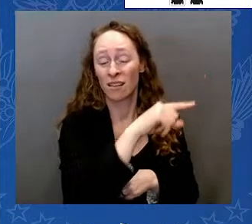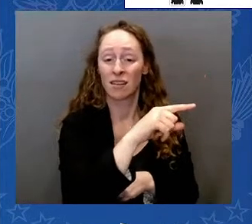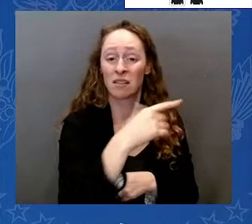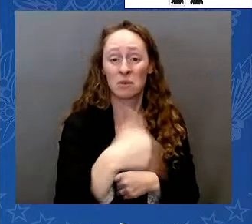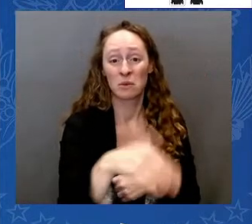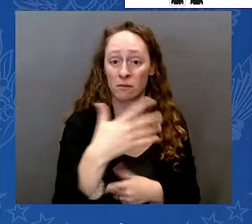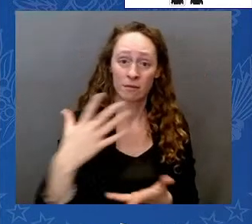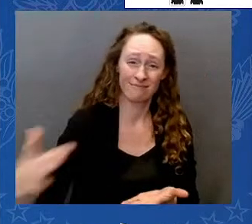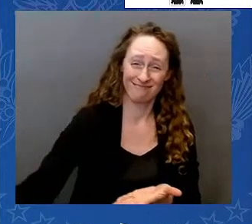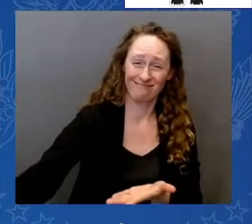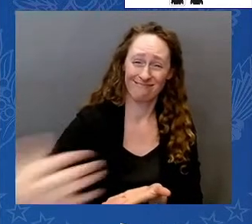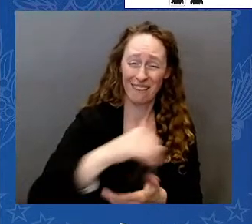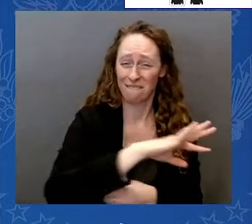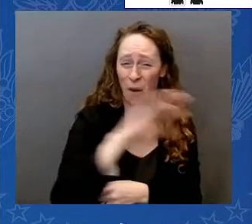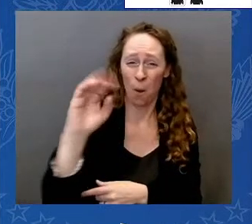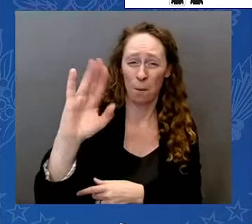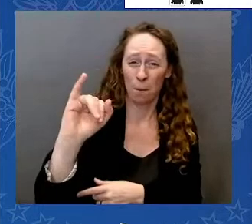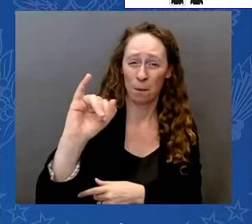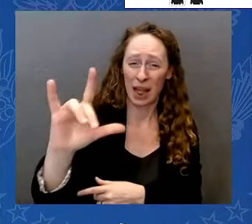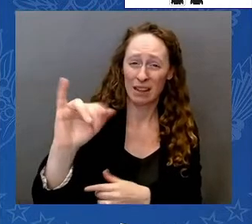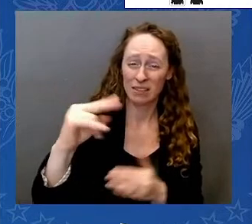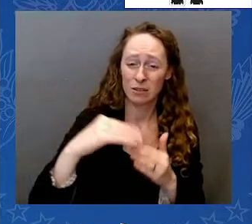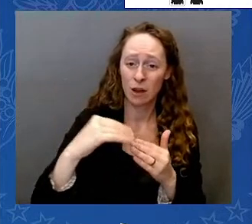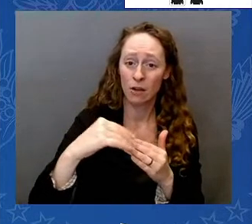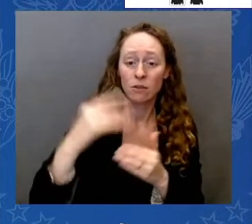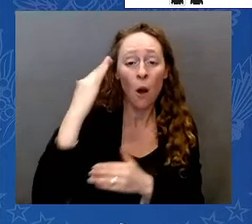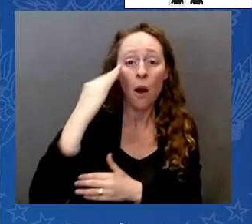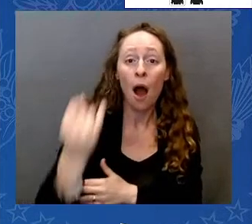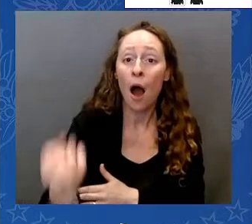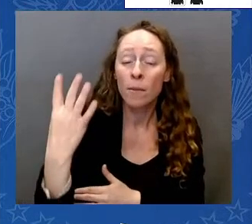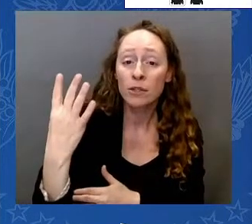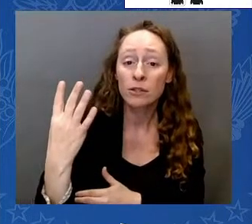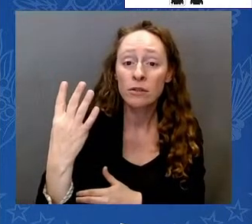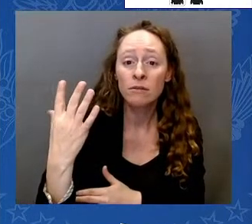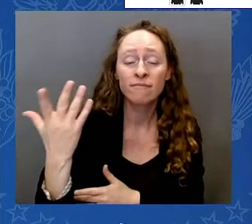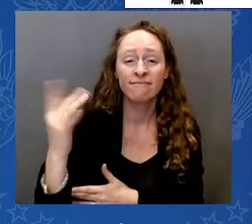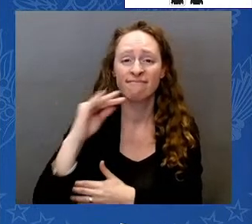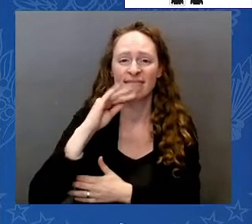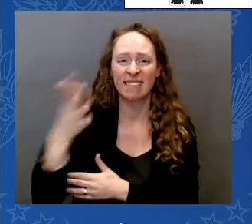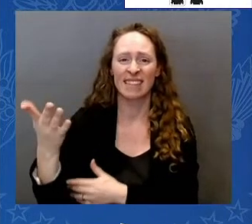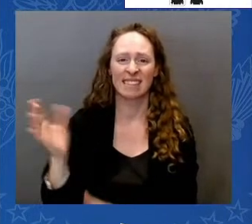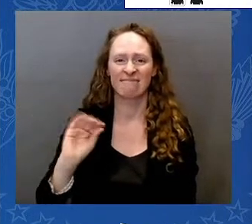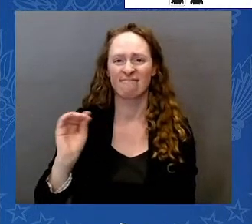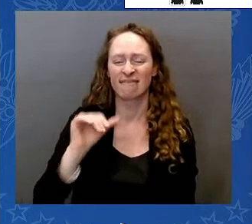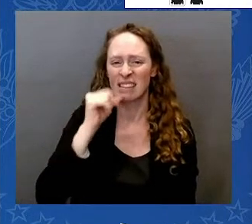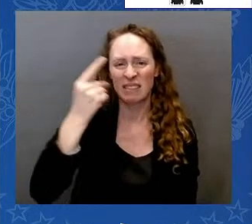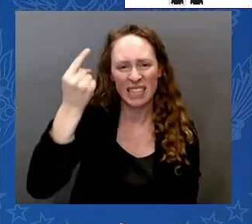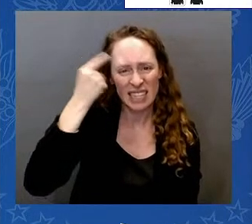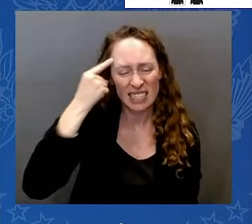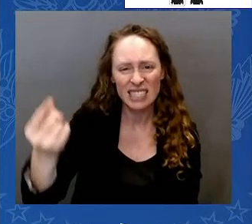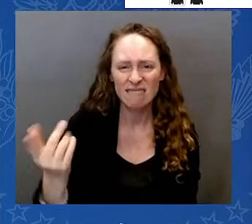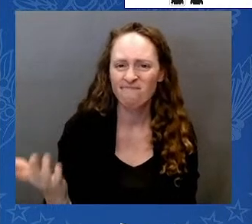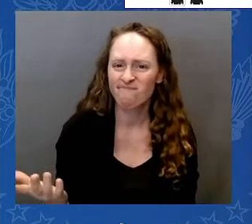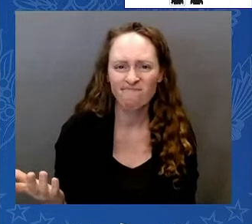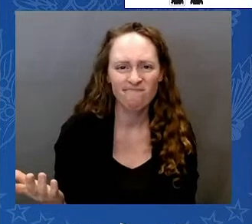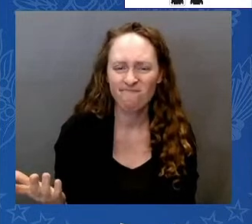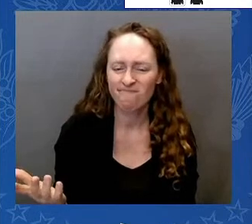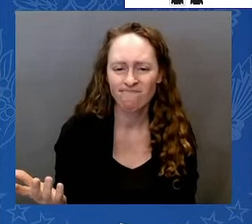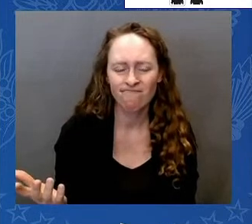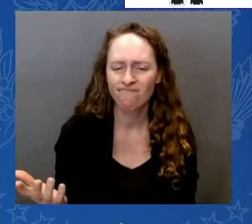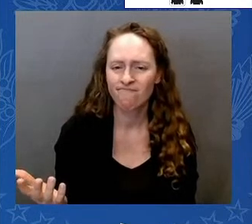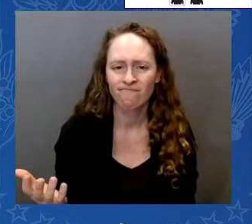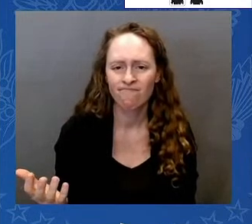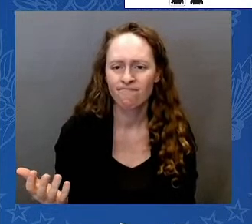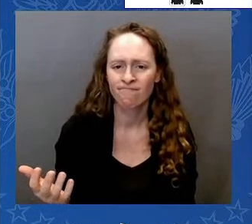I come from the corporate state of the world across the border in Delaware. I know corporations. I got elected 6 times there.